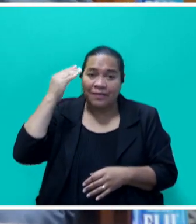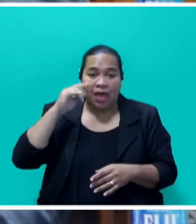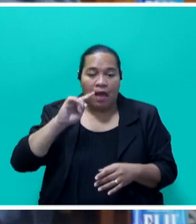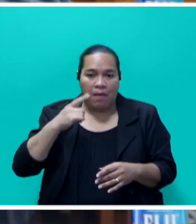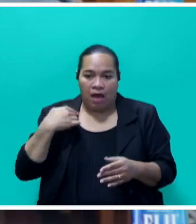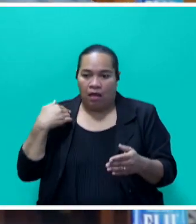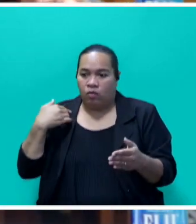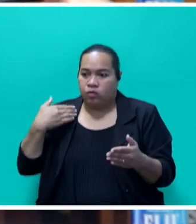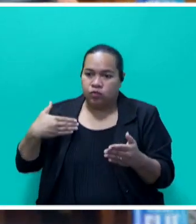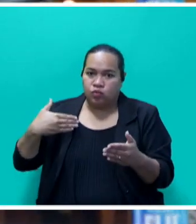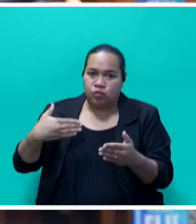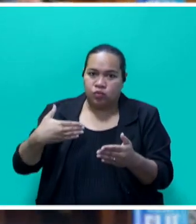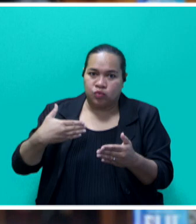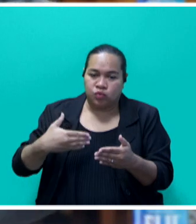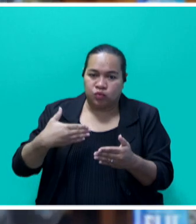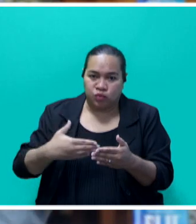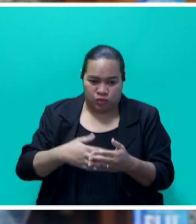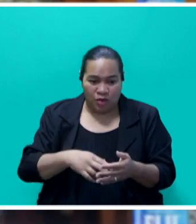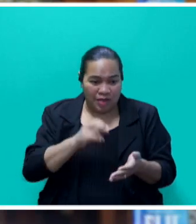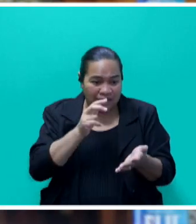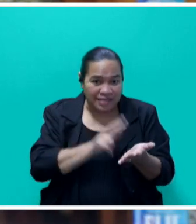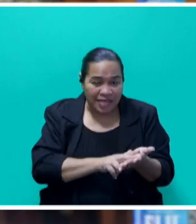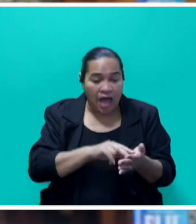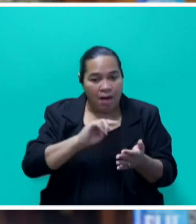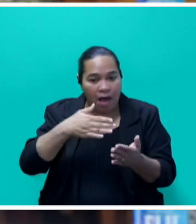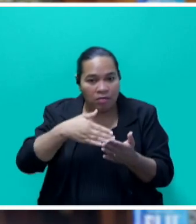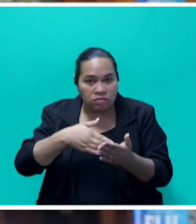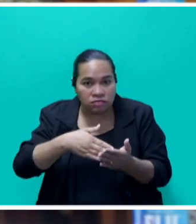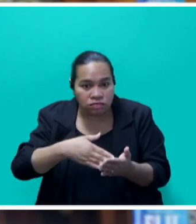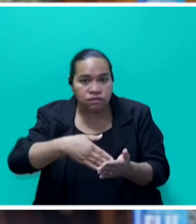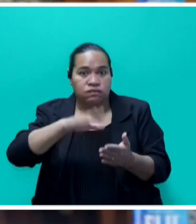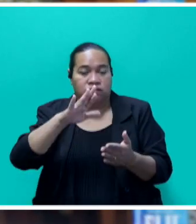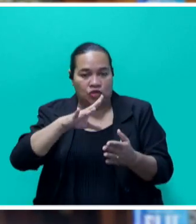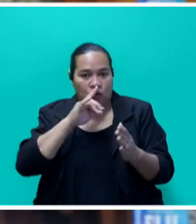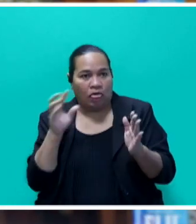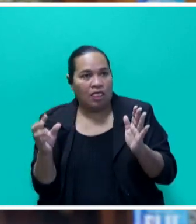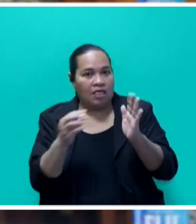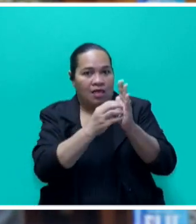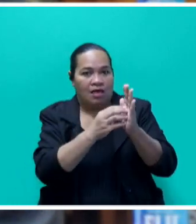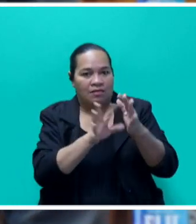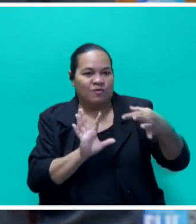us such a long time to accede to the Palemo Convention.